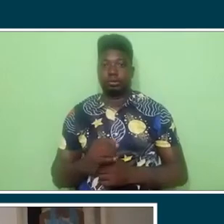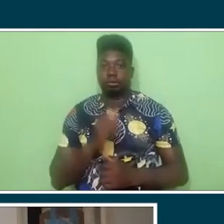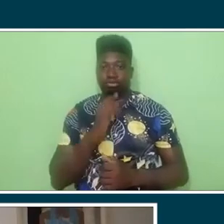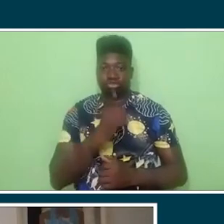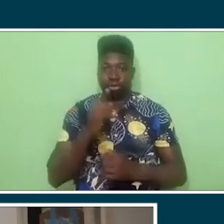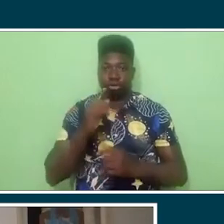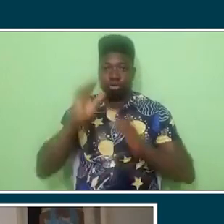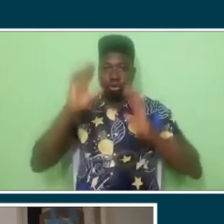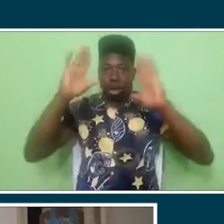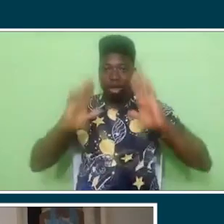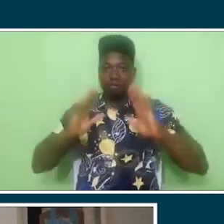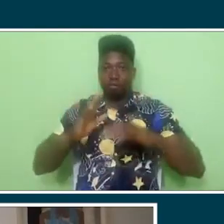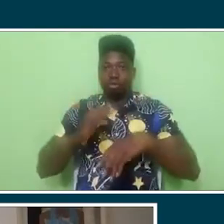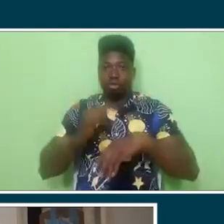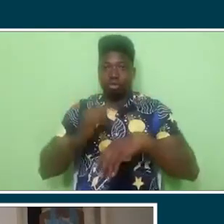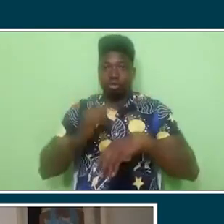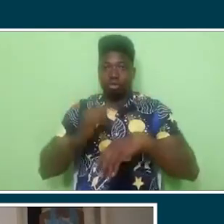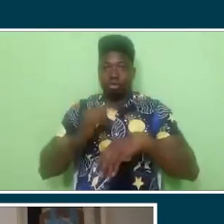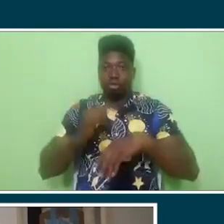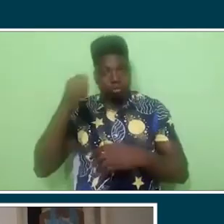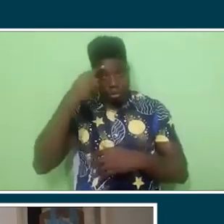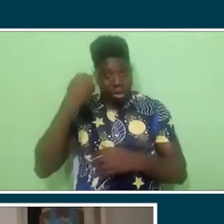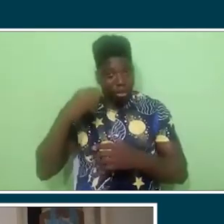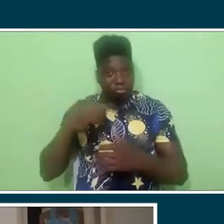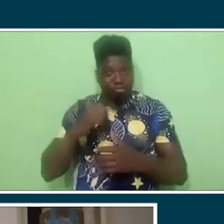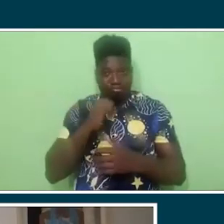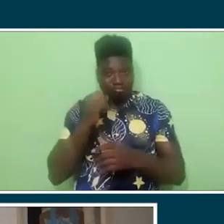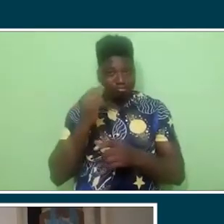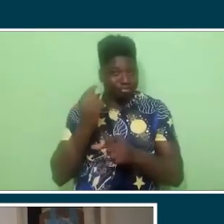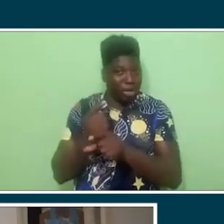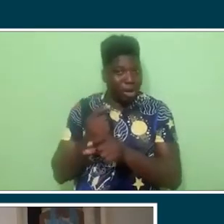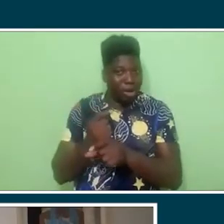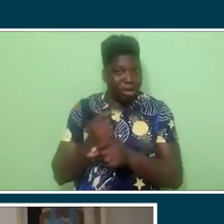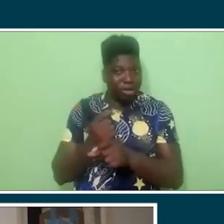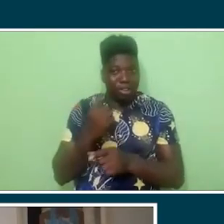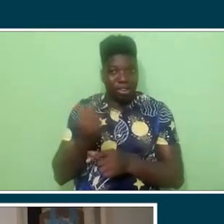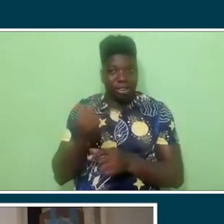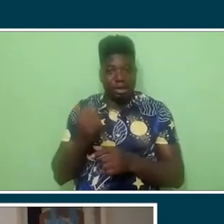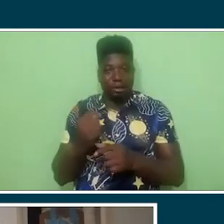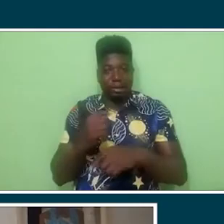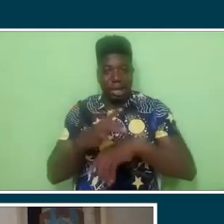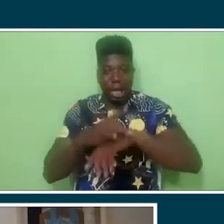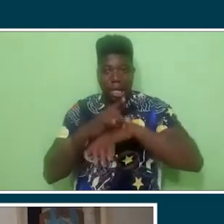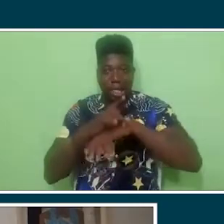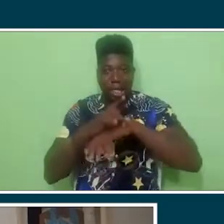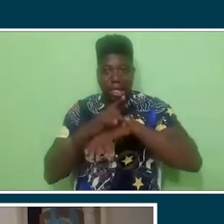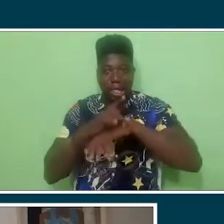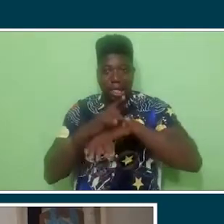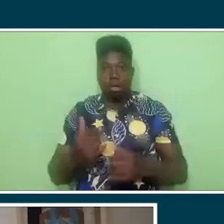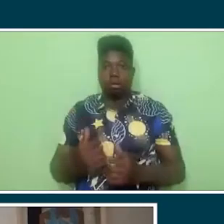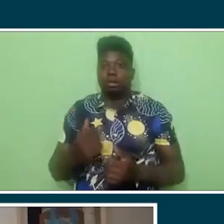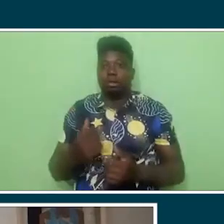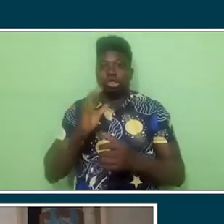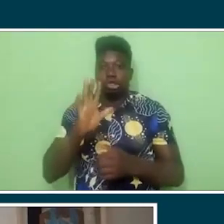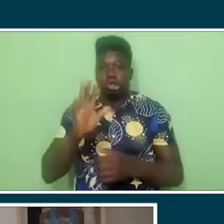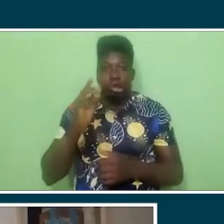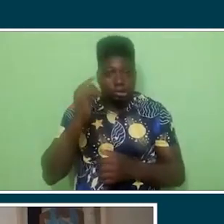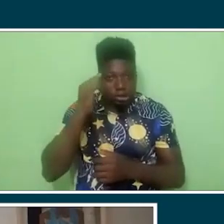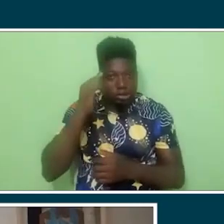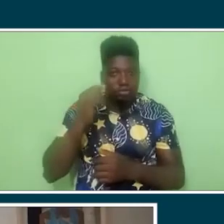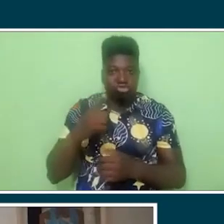earth, right? And through your grief literate and trauma informed practice, you've been supporting shapeshifters